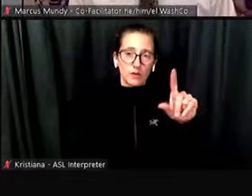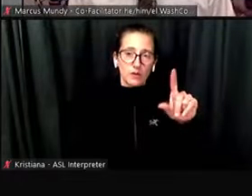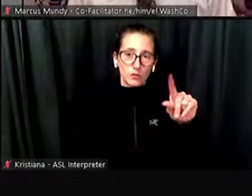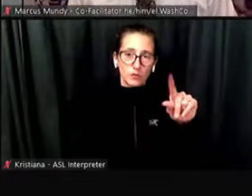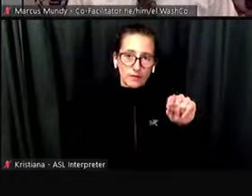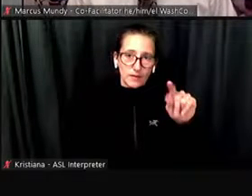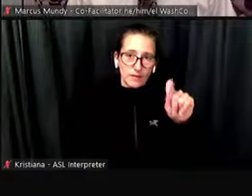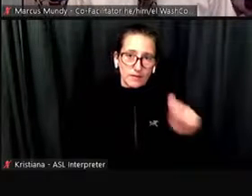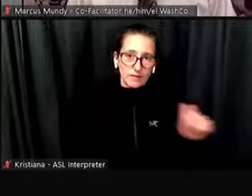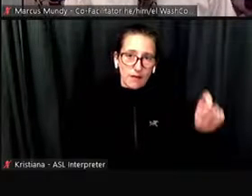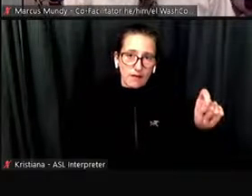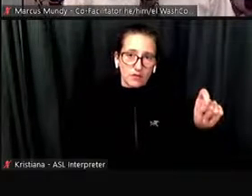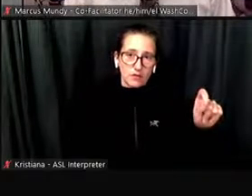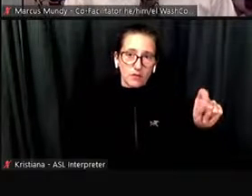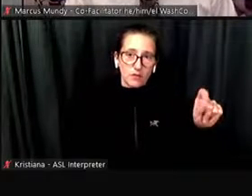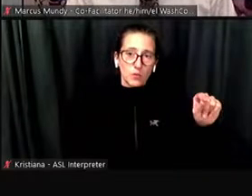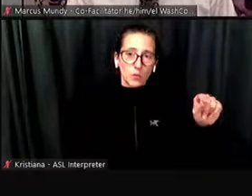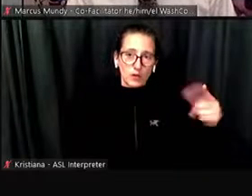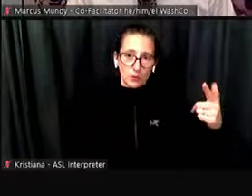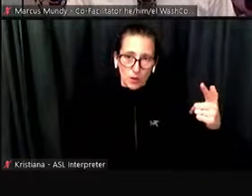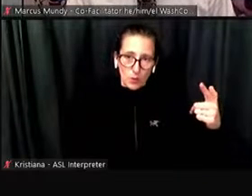2020-2021 budget overview. Next slide, please.